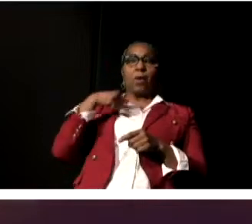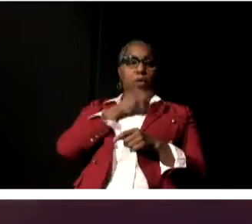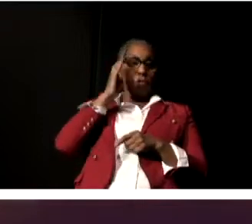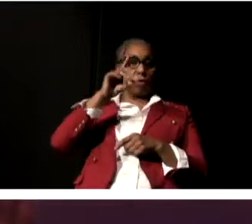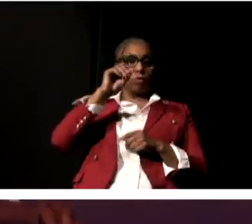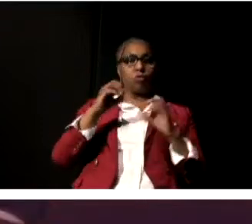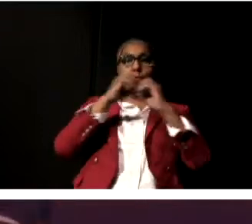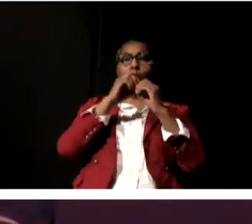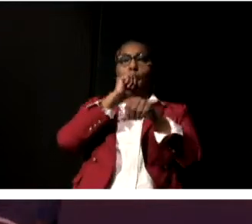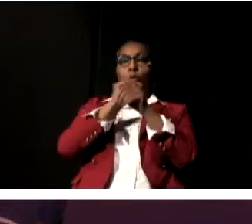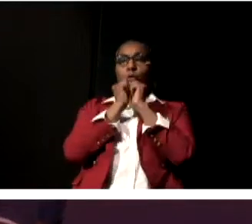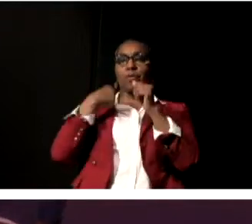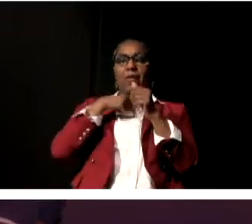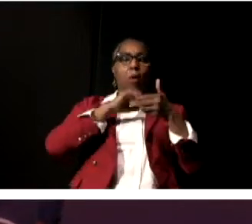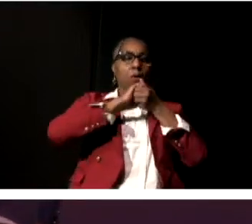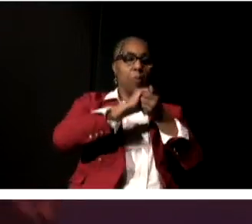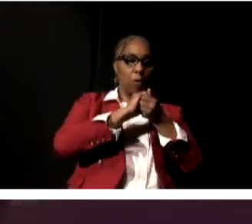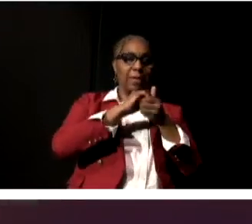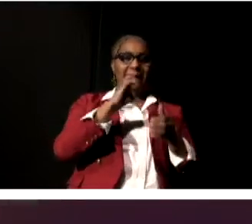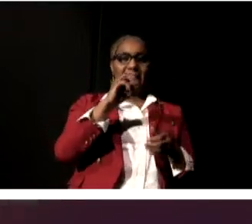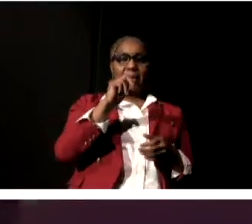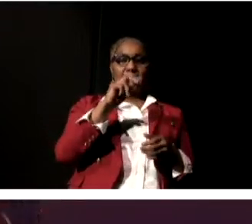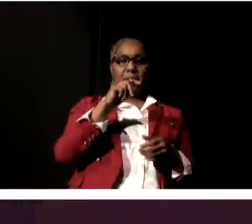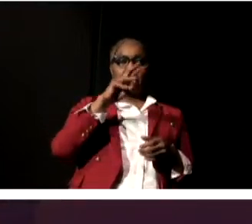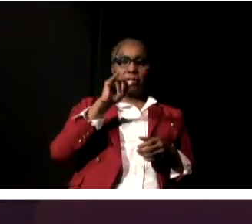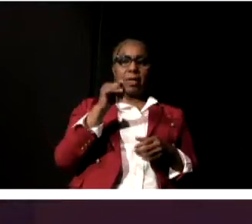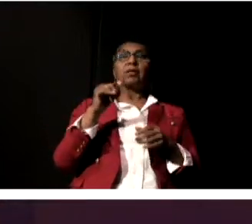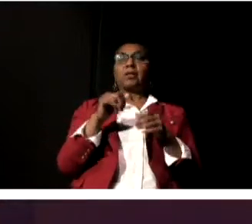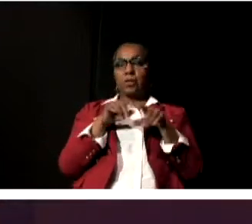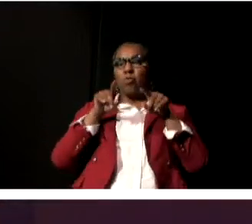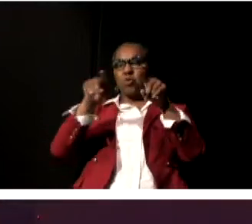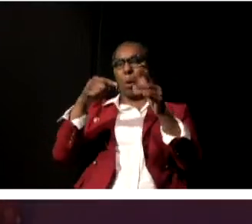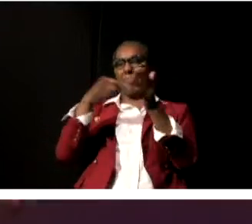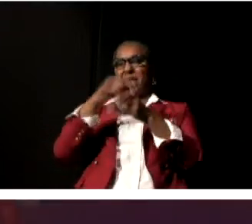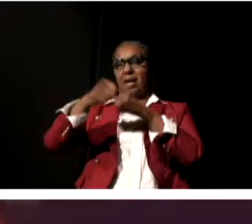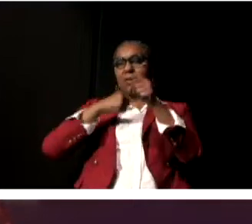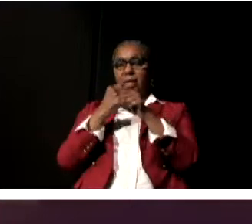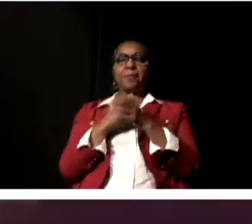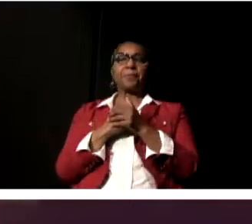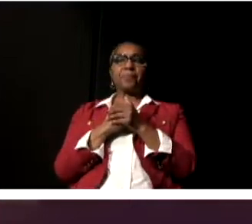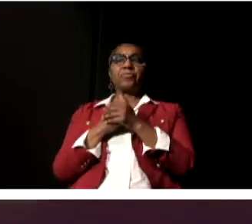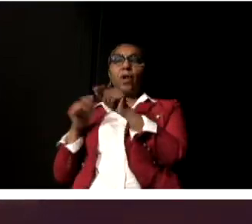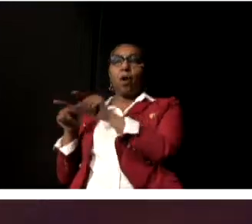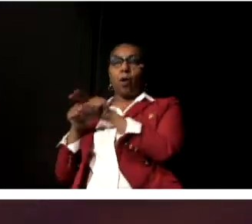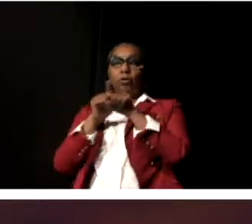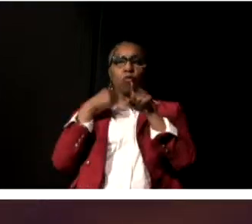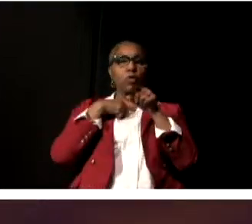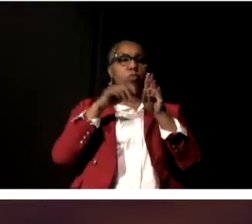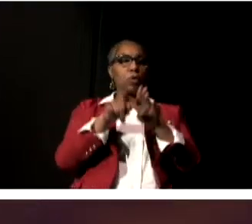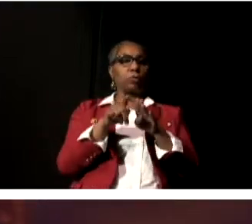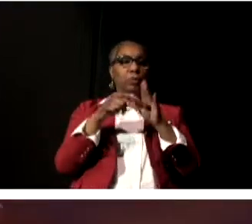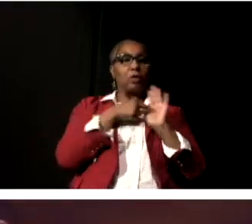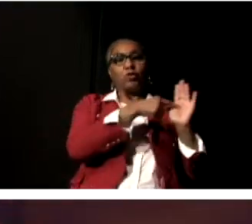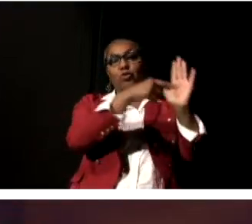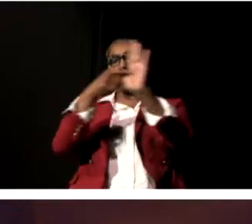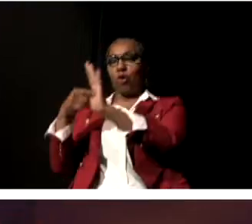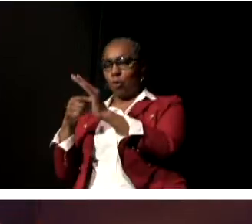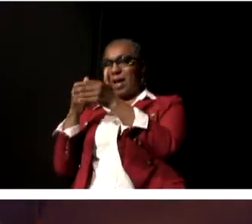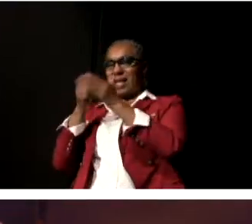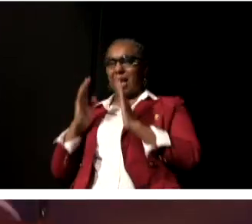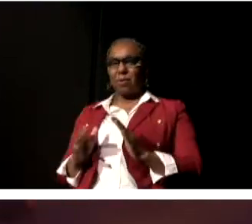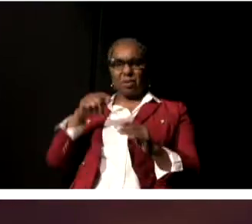intentional work with our partner Energy Arkansas as we approach this year. We will also unveil Neighborhood